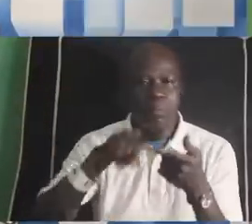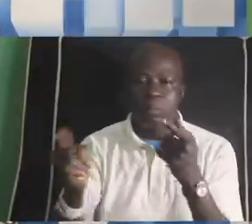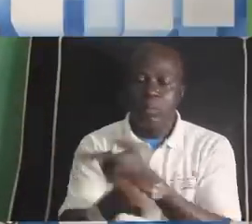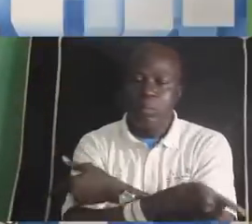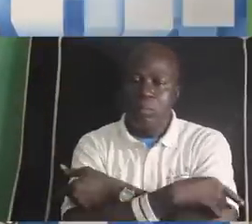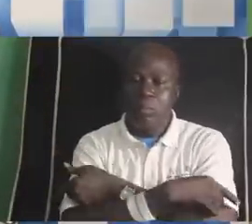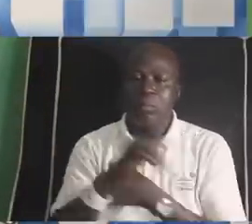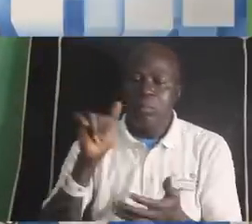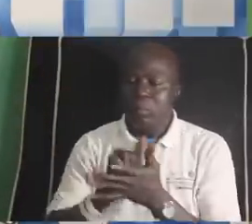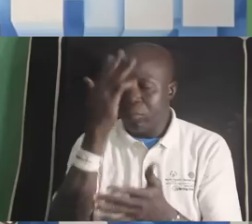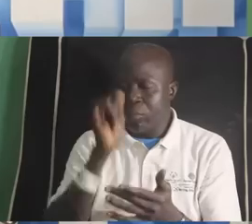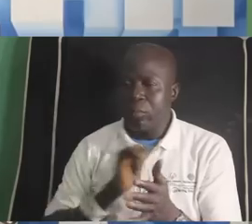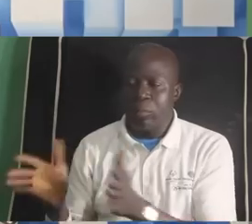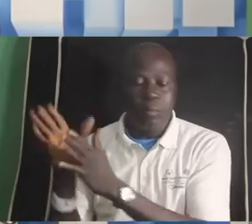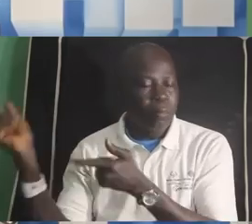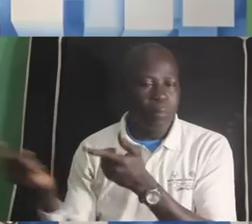more for